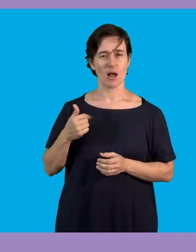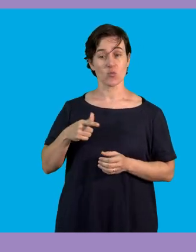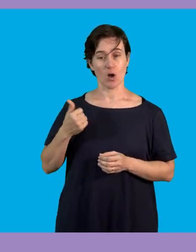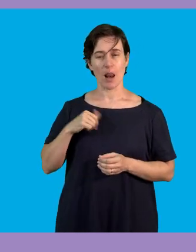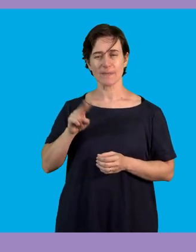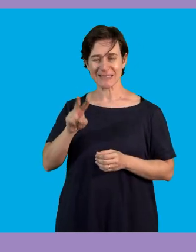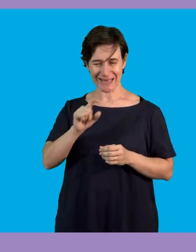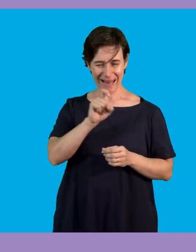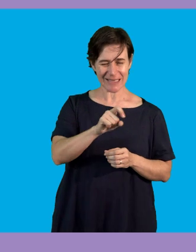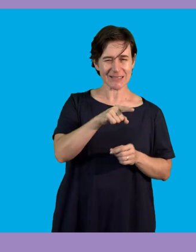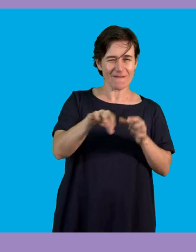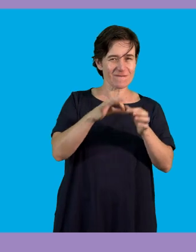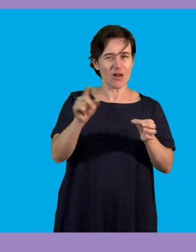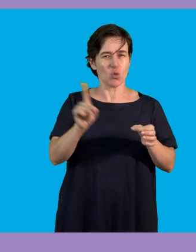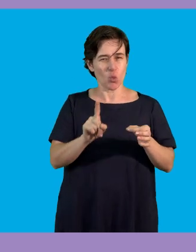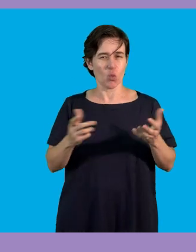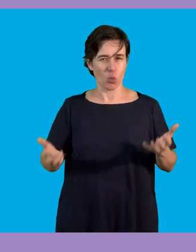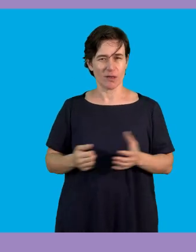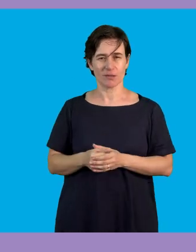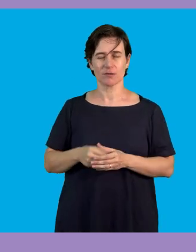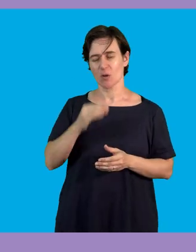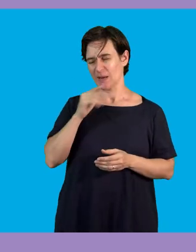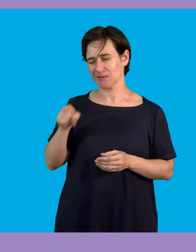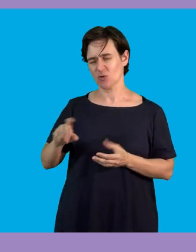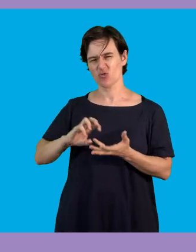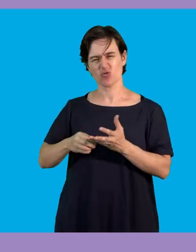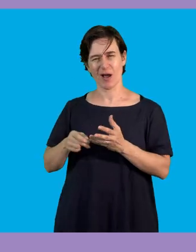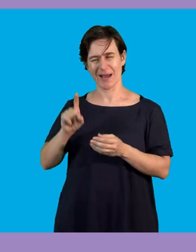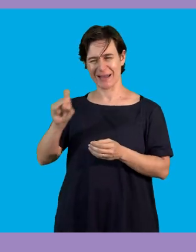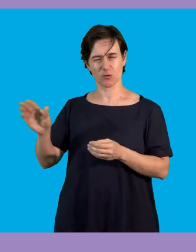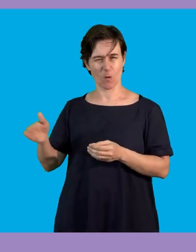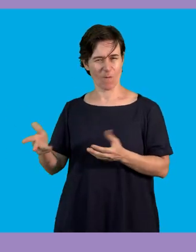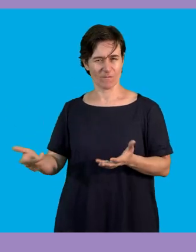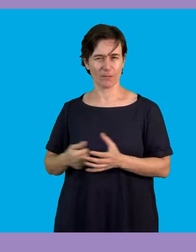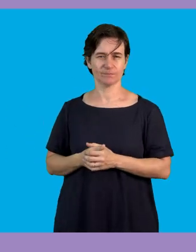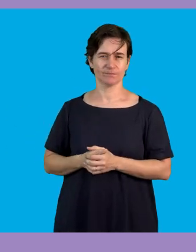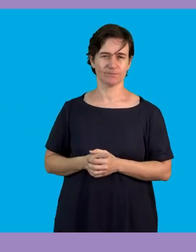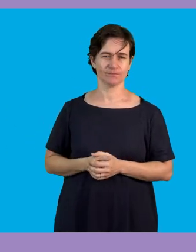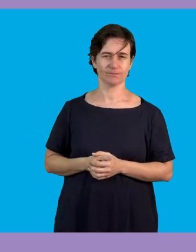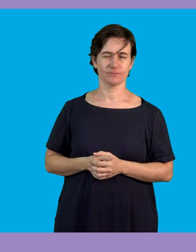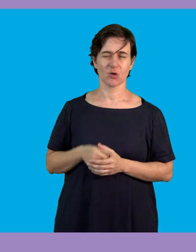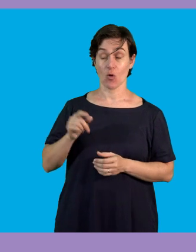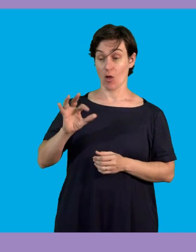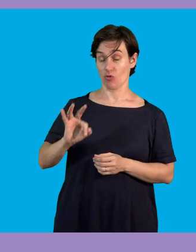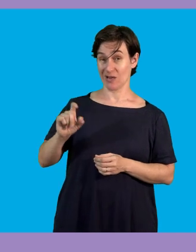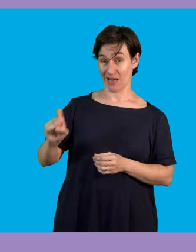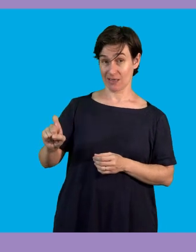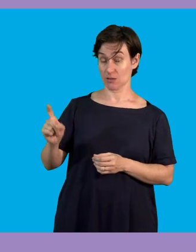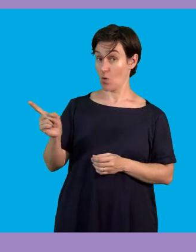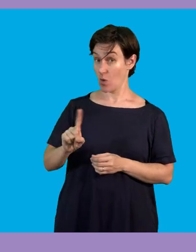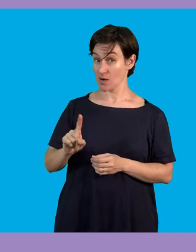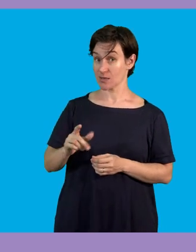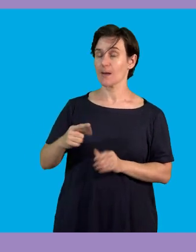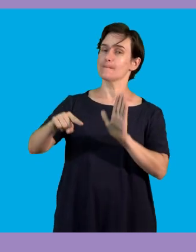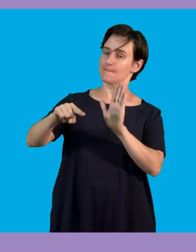the values, and on the left hand side we can resolve the x's. So we need to combine the x's. So the additive inverse of